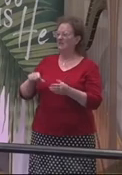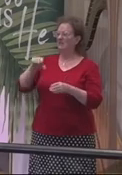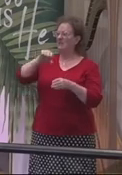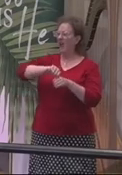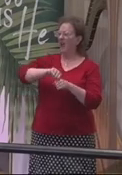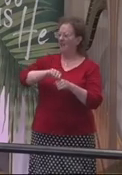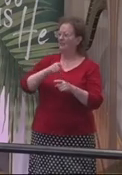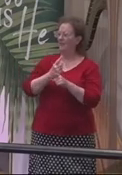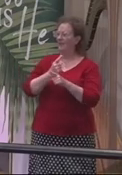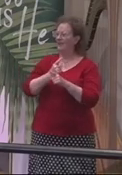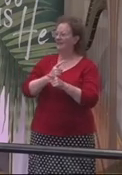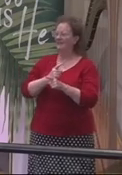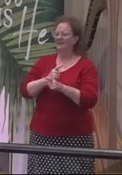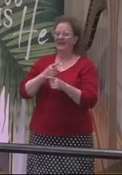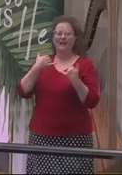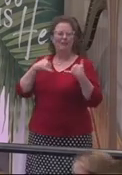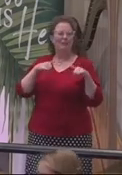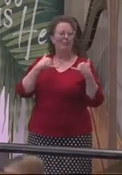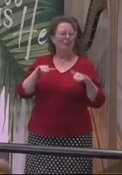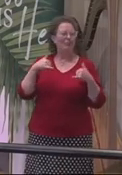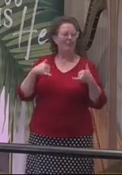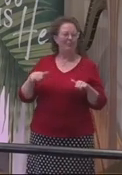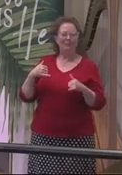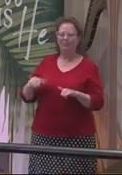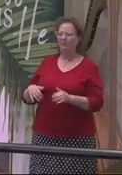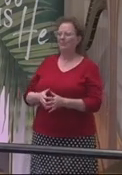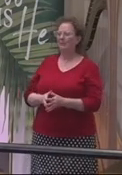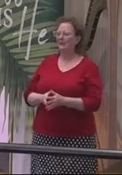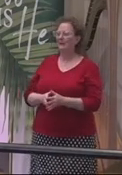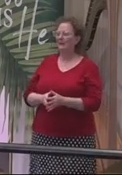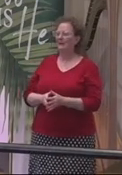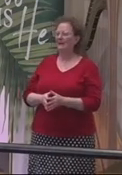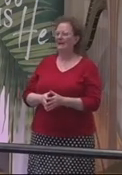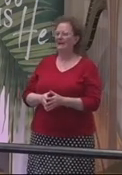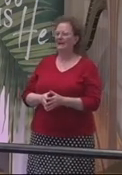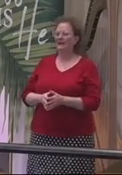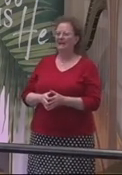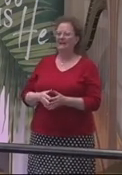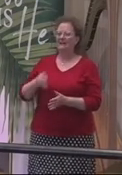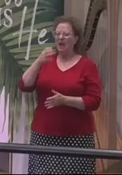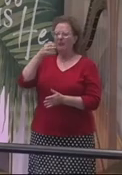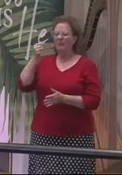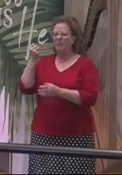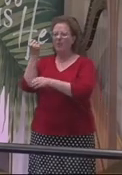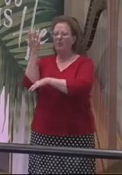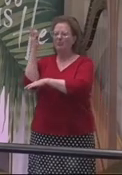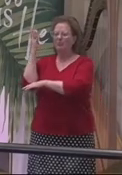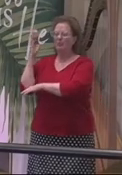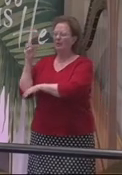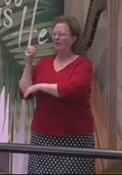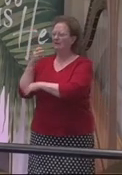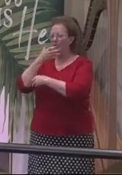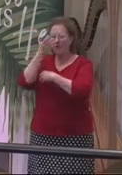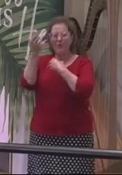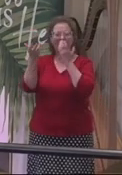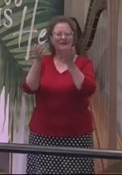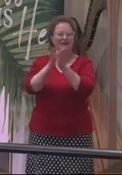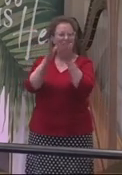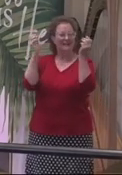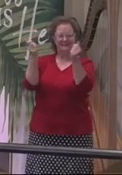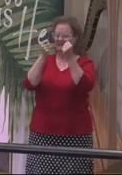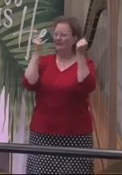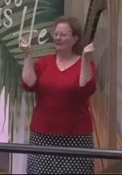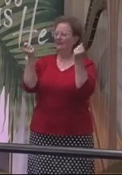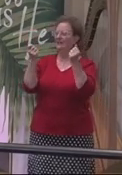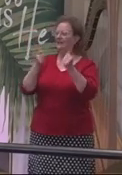started this huge party and lost their minds and started ripping tree branches off of trees and were all crying, Hosanna? How many of you know